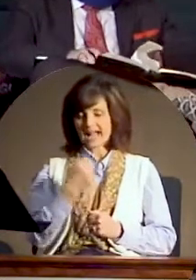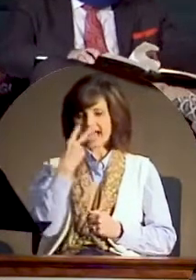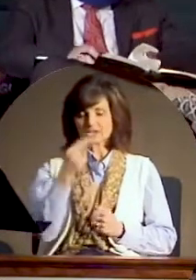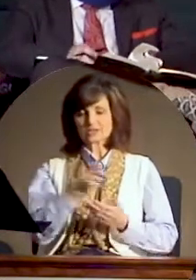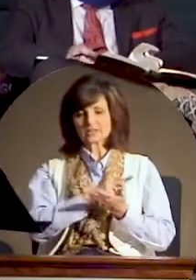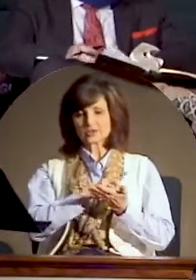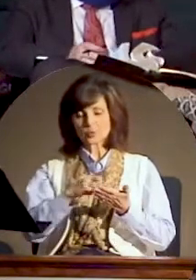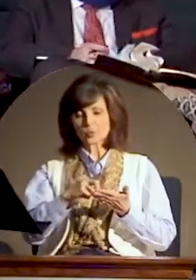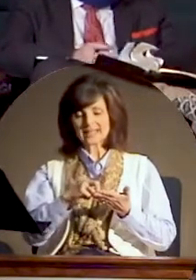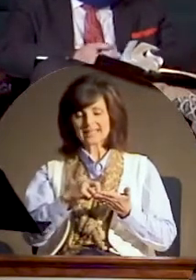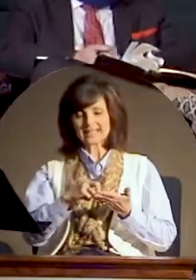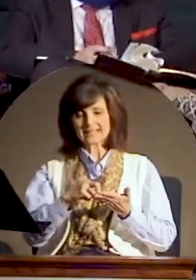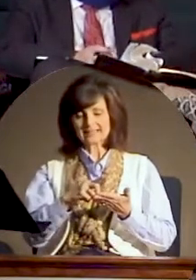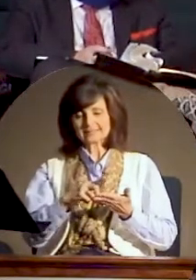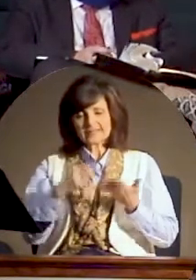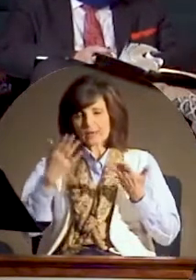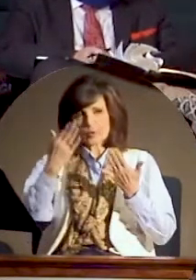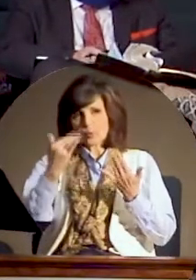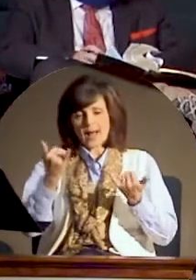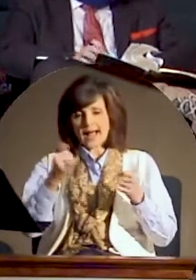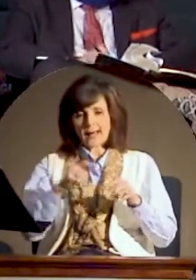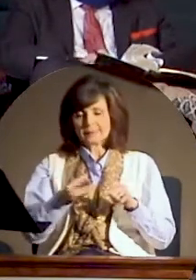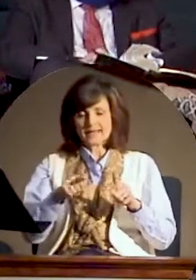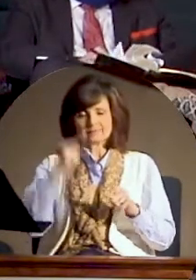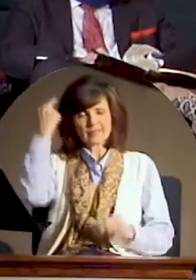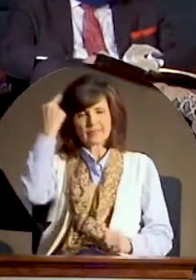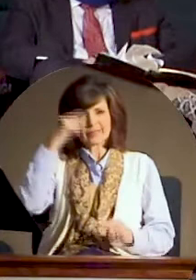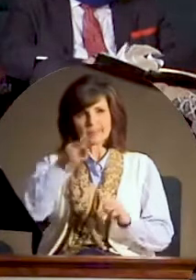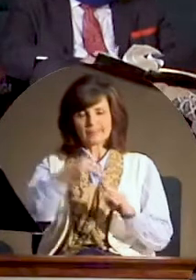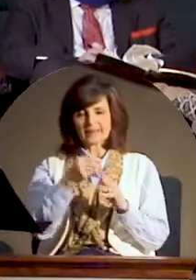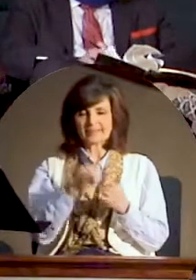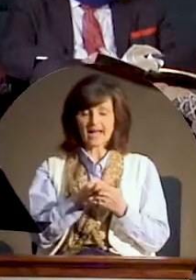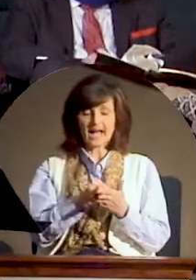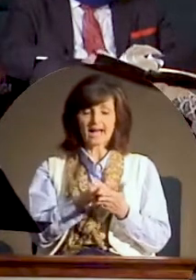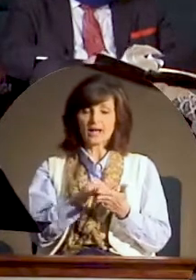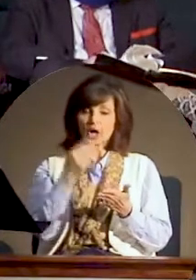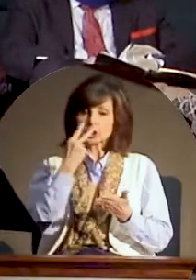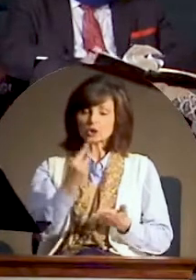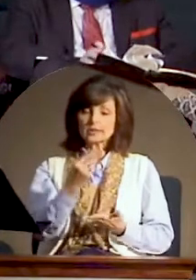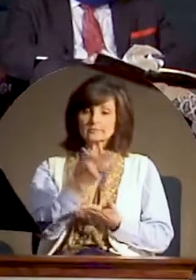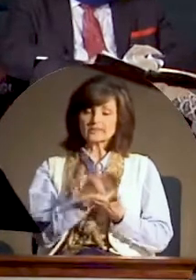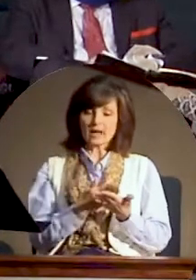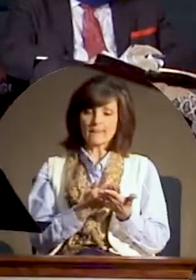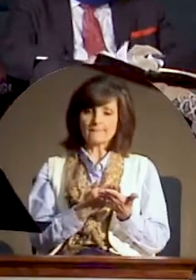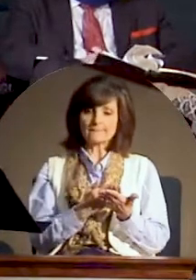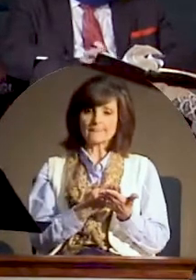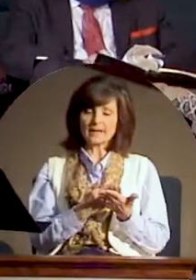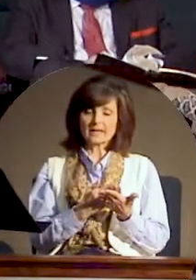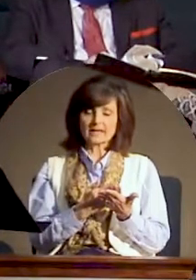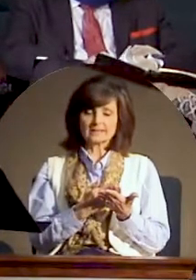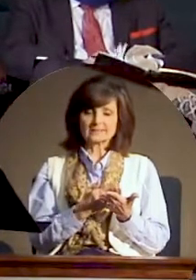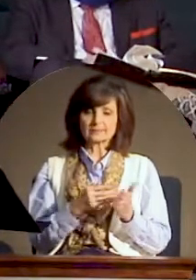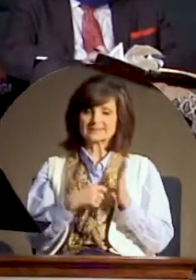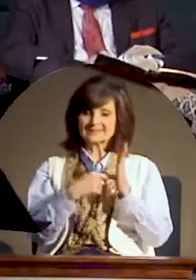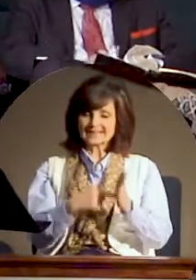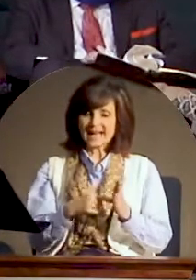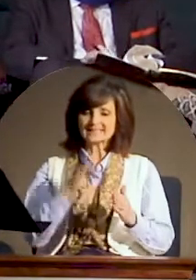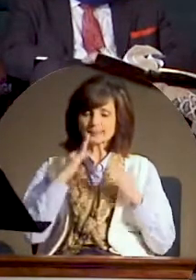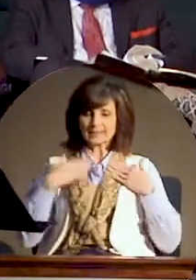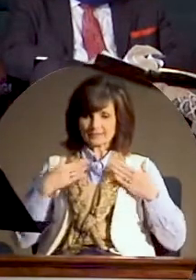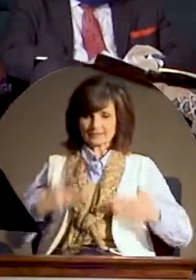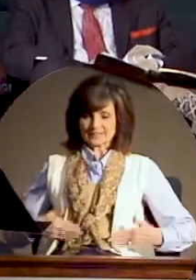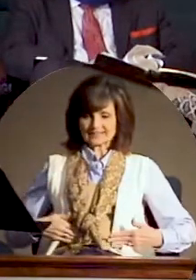week, I don't know why, but I got that thought on my mind. So I looked up some symptoms of being